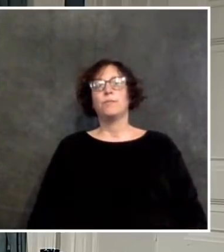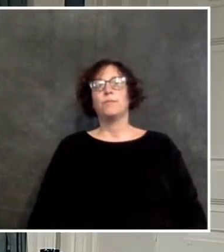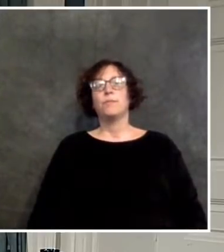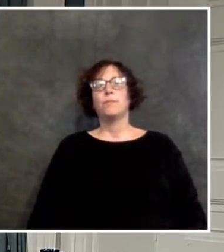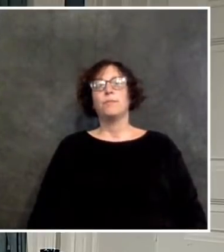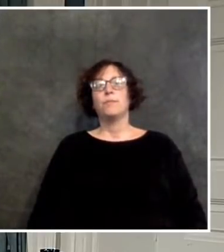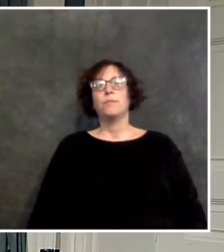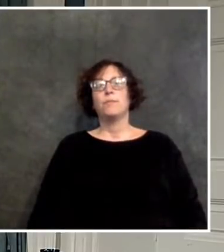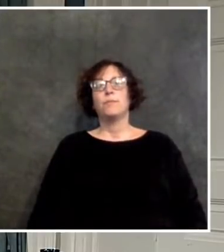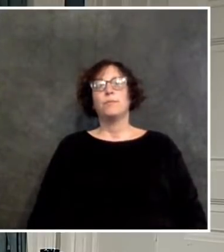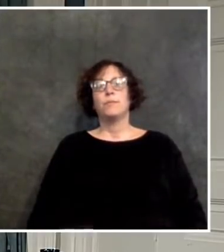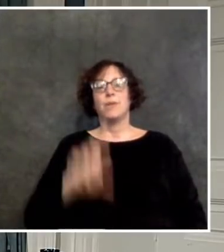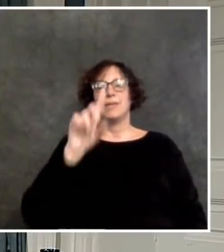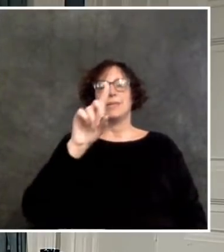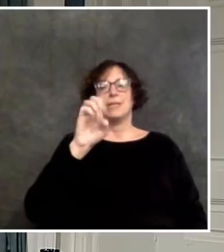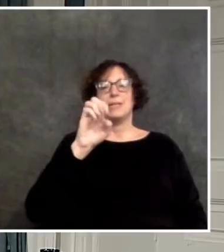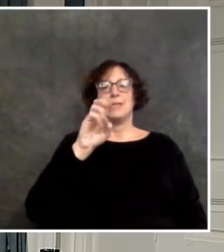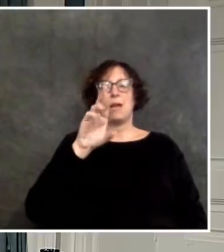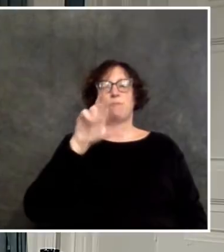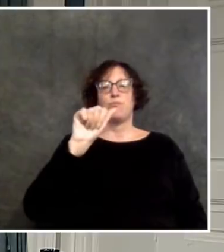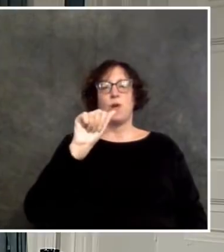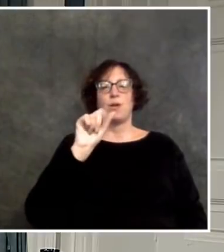Deborah Lee, can you hear me?